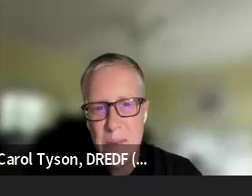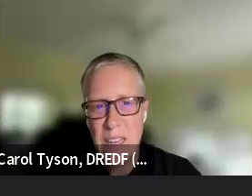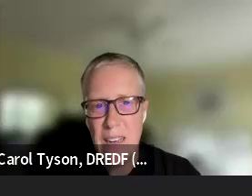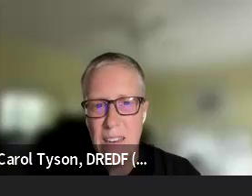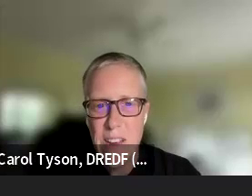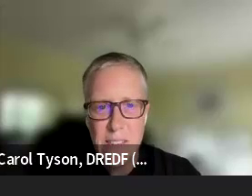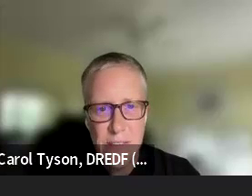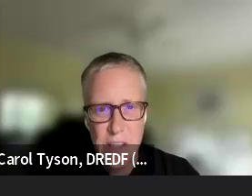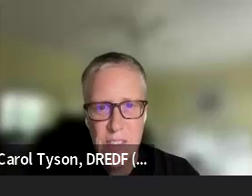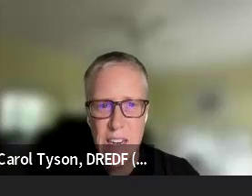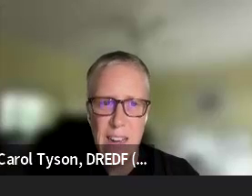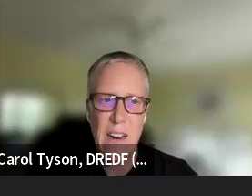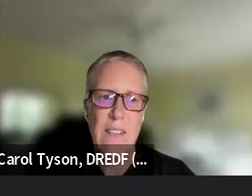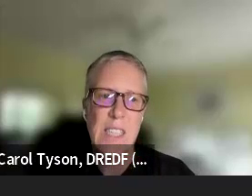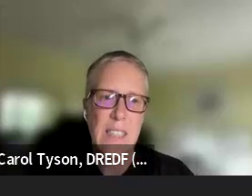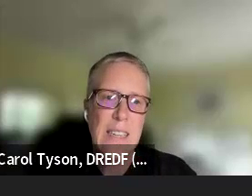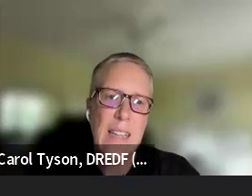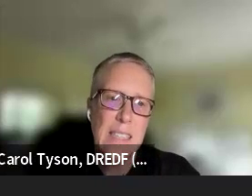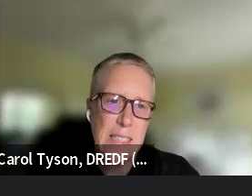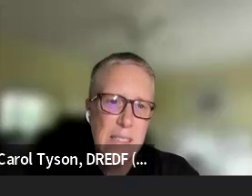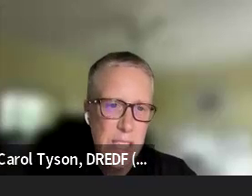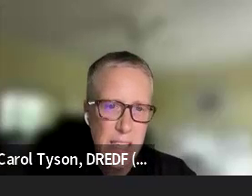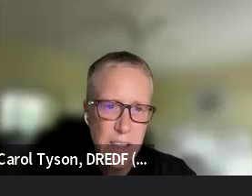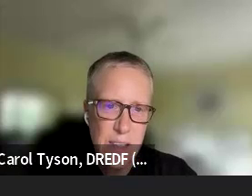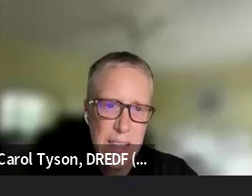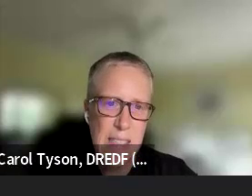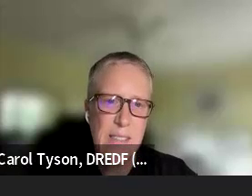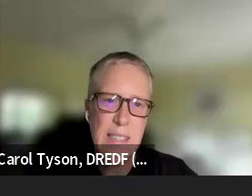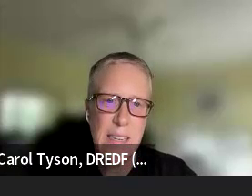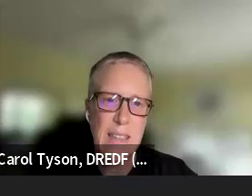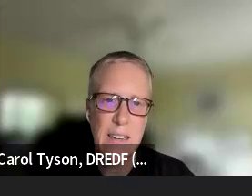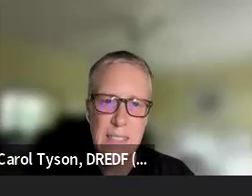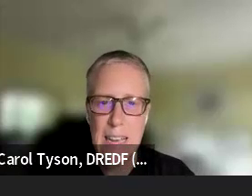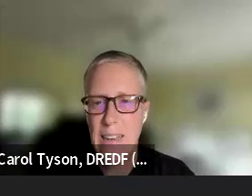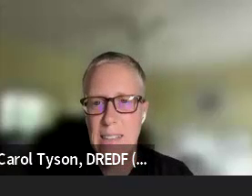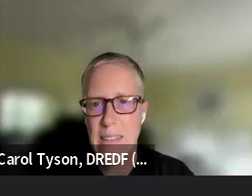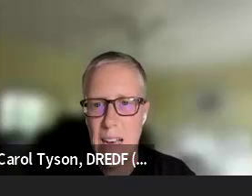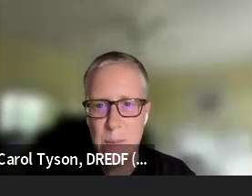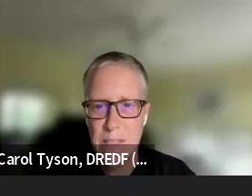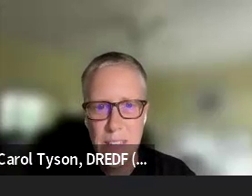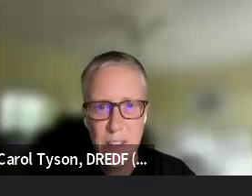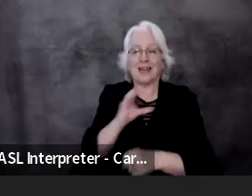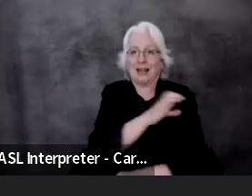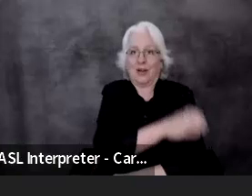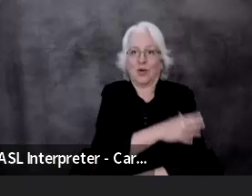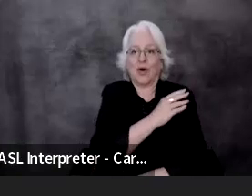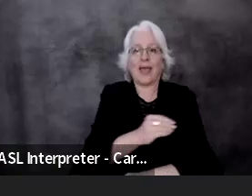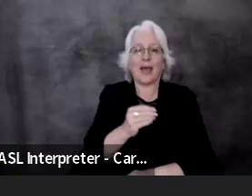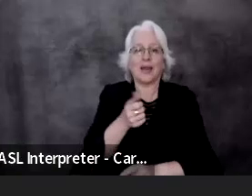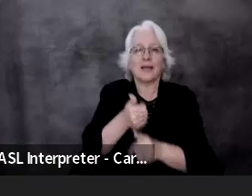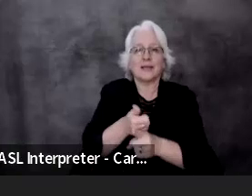provide testimony on DREDF's views regarding artificial intelligence, which include its use in clinical settings and autonomous